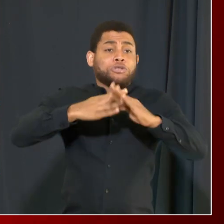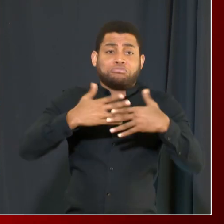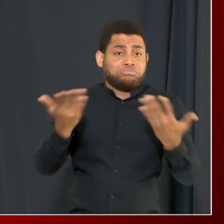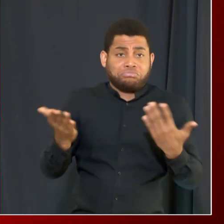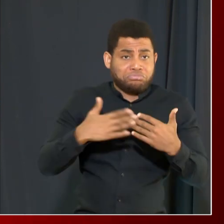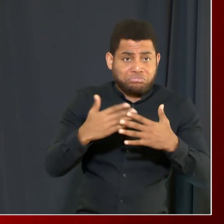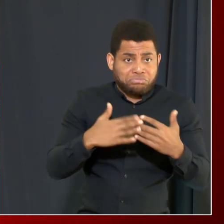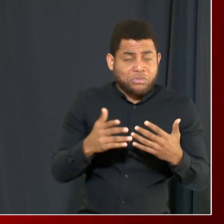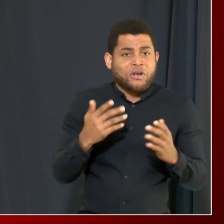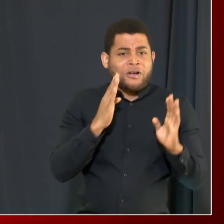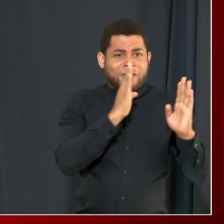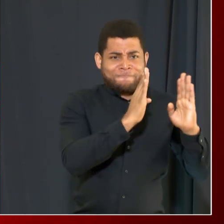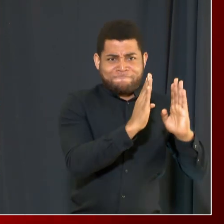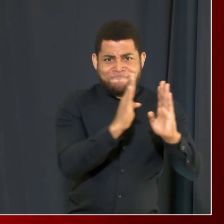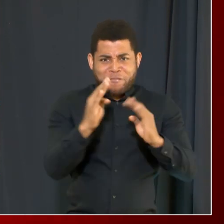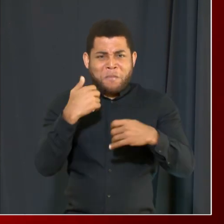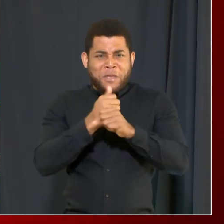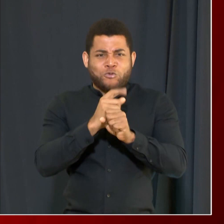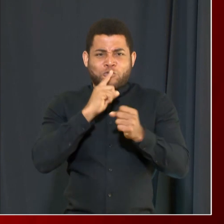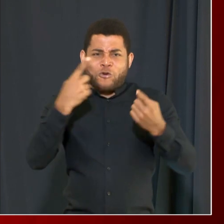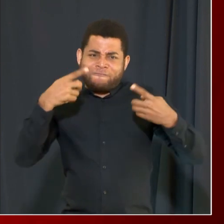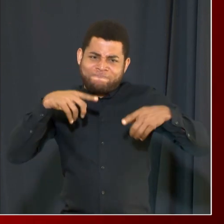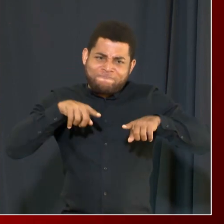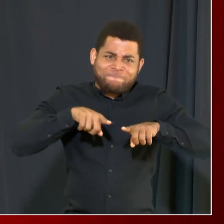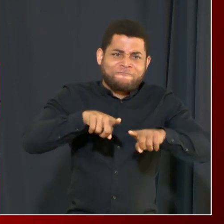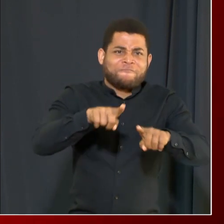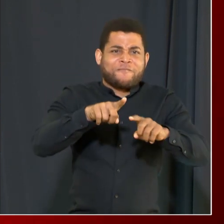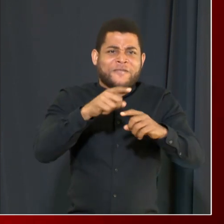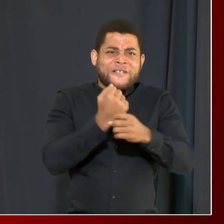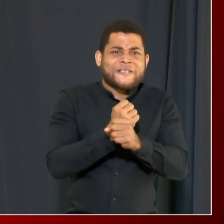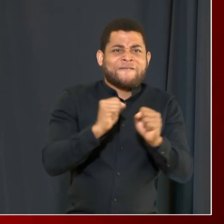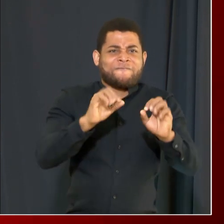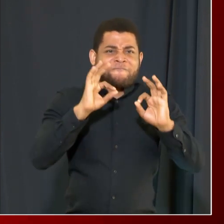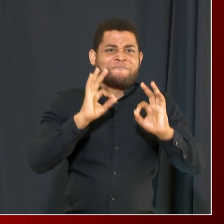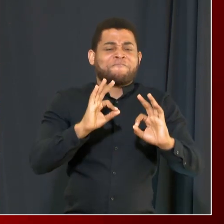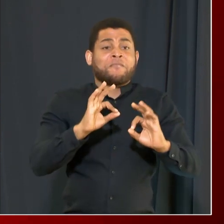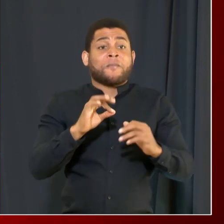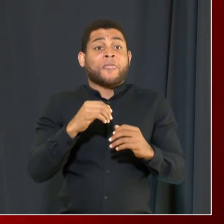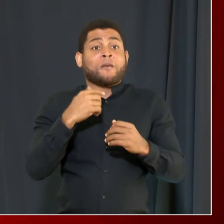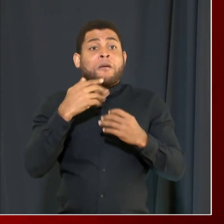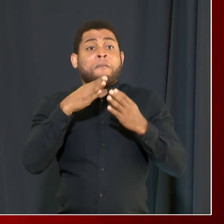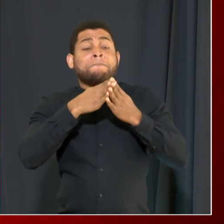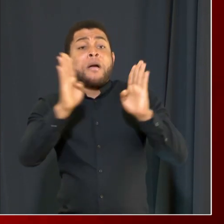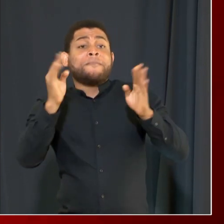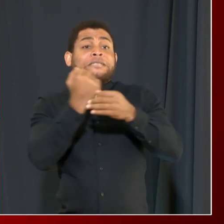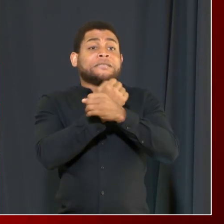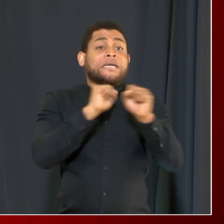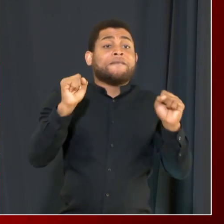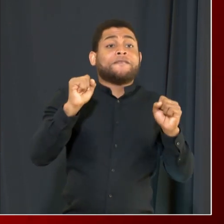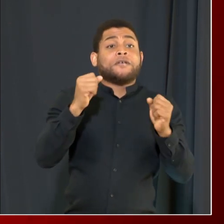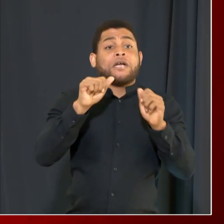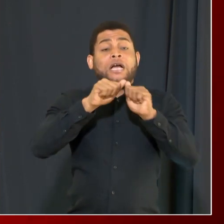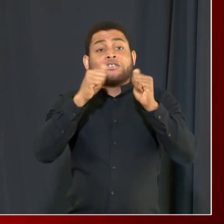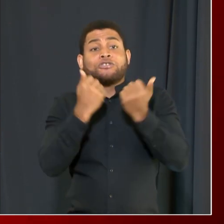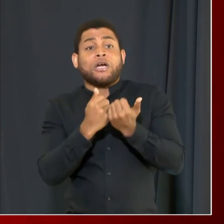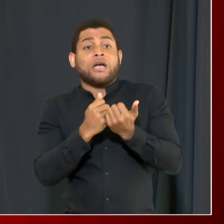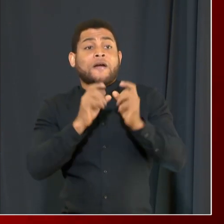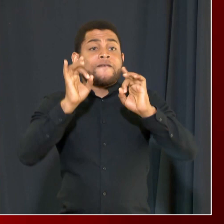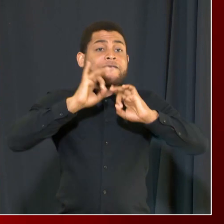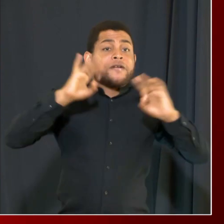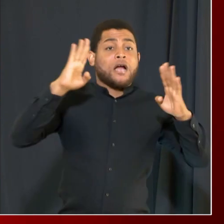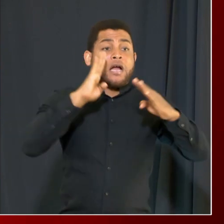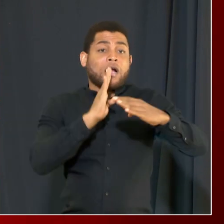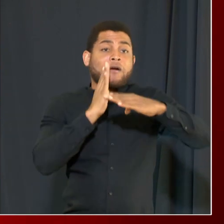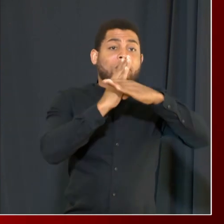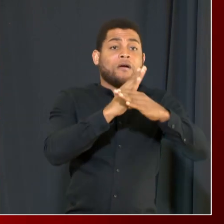to DMPSJ, because we have so many of the public safety agencies and violence intervention workers and others, so that we have a really good,